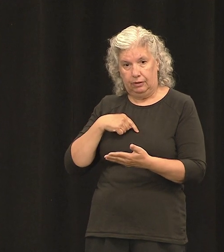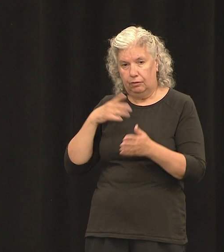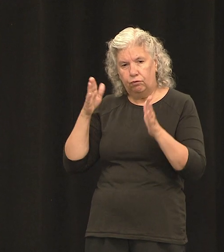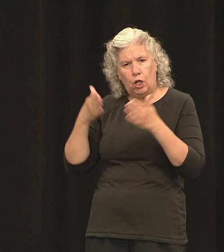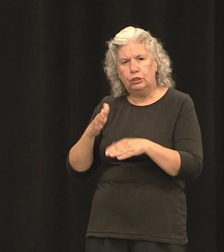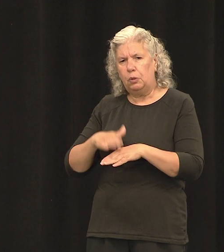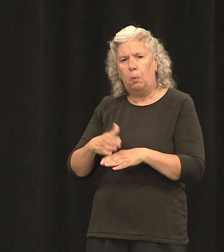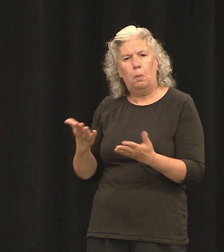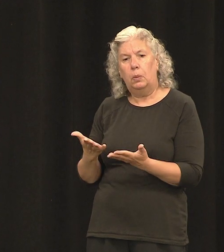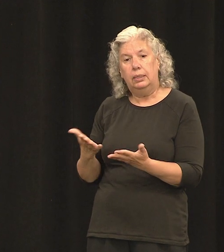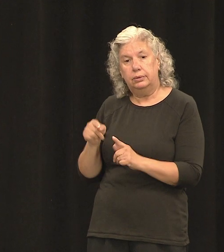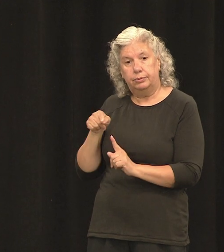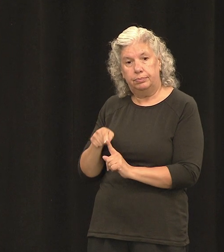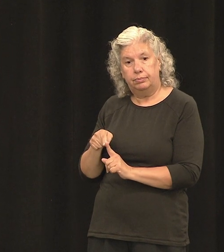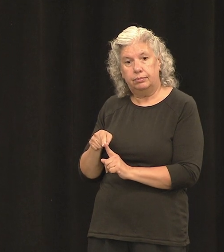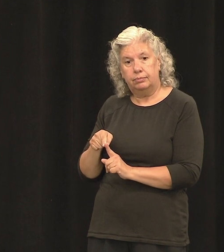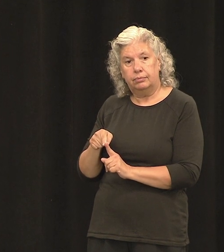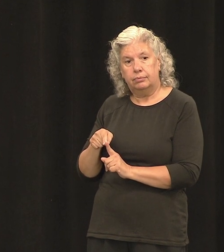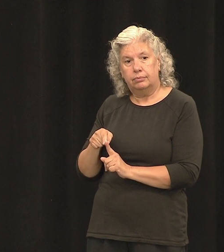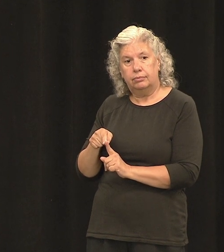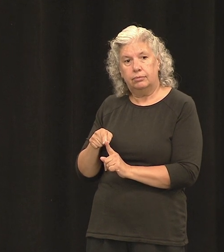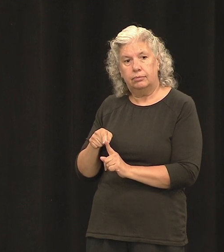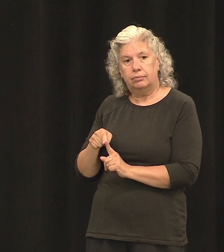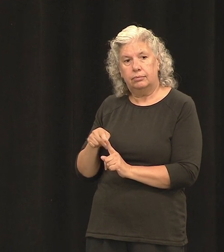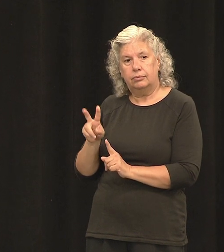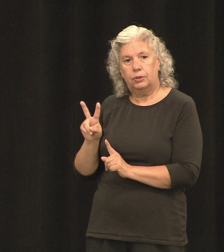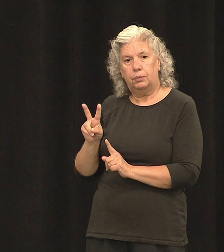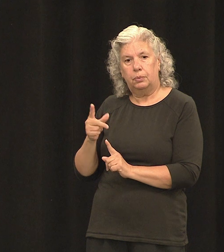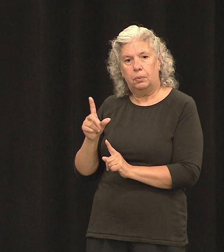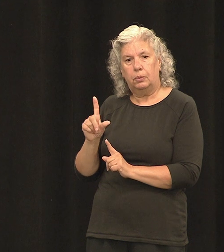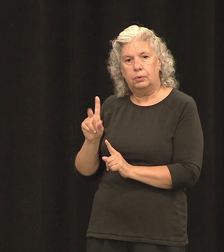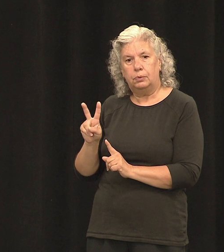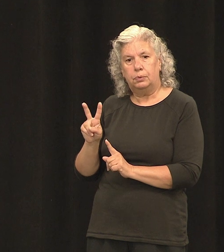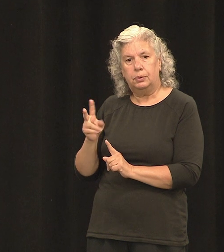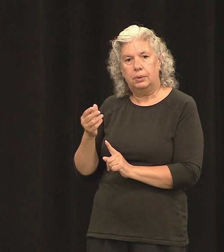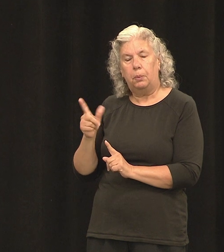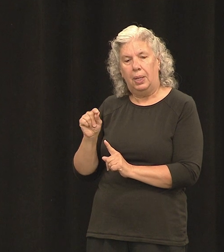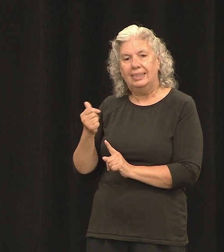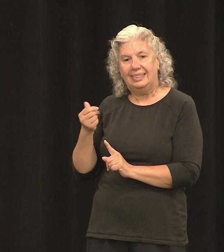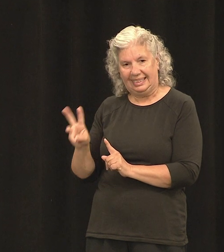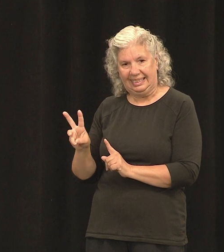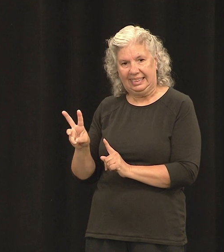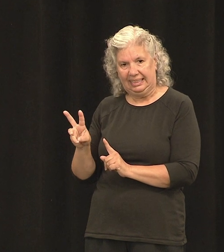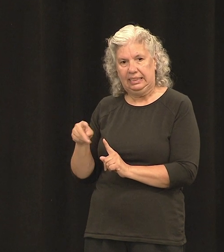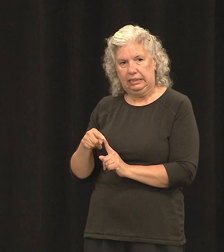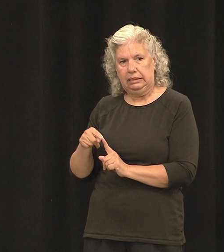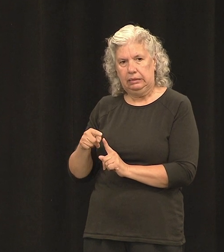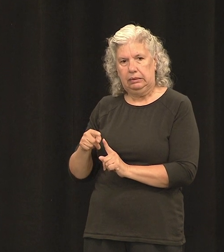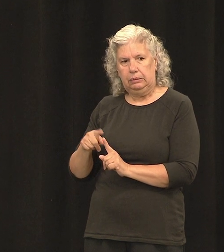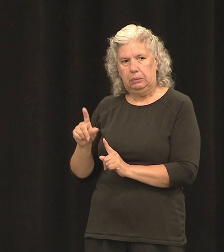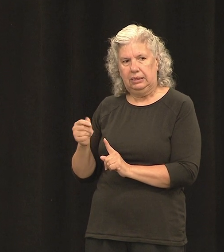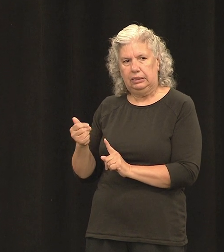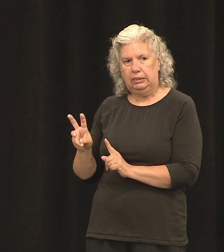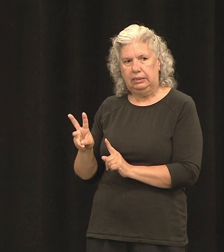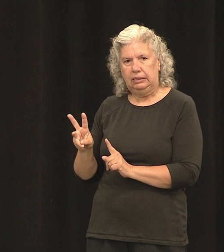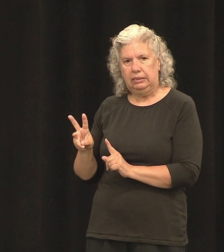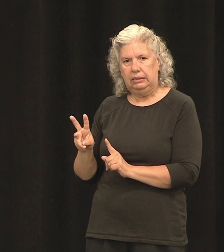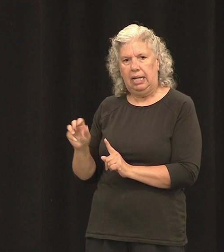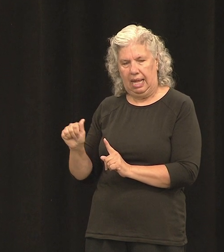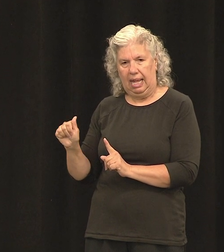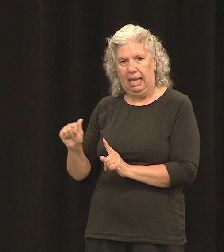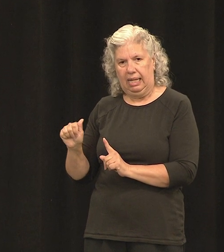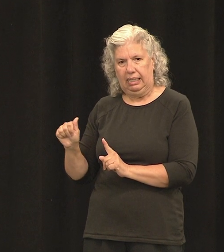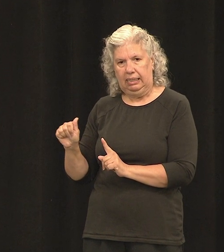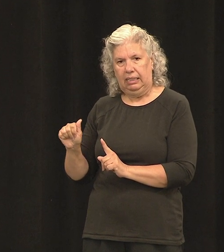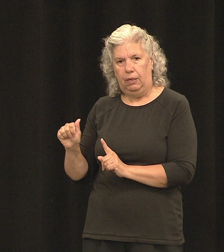Acadian mutation, and Susie, who's going to talk after me, focuses on the 91C